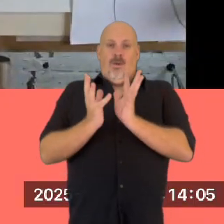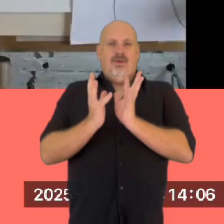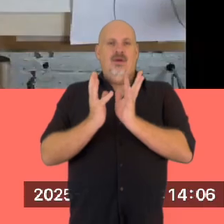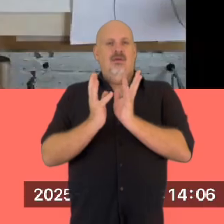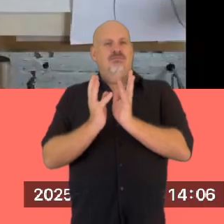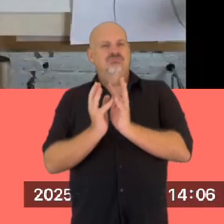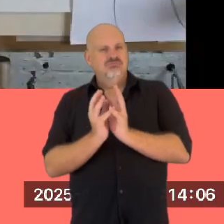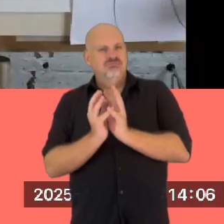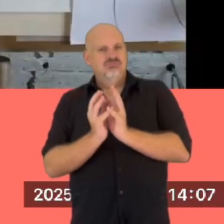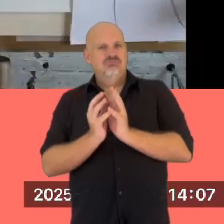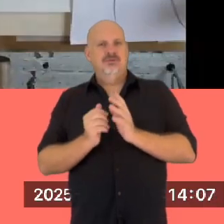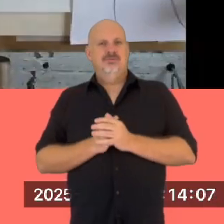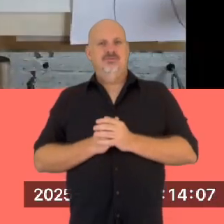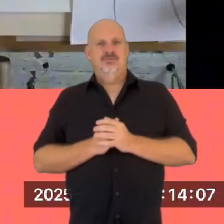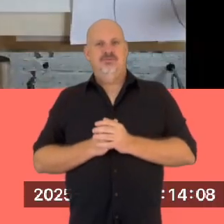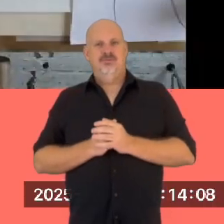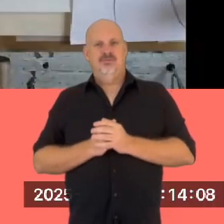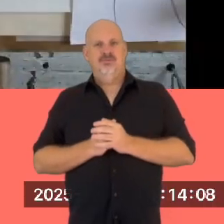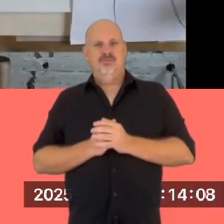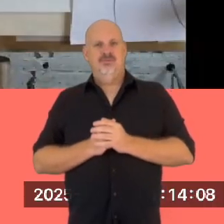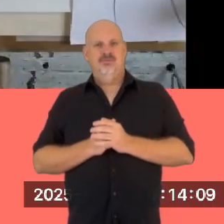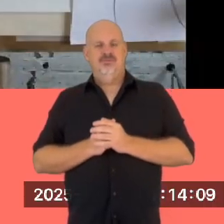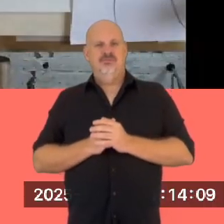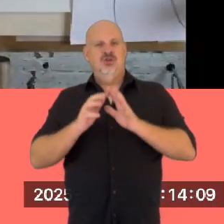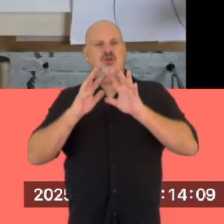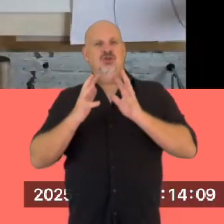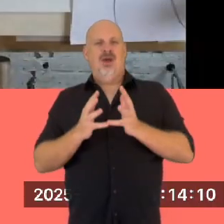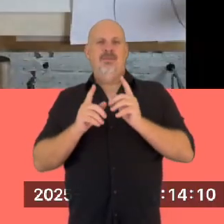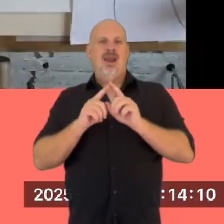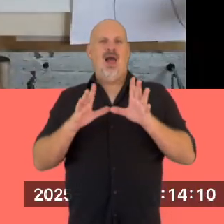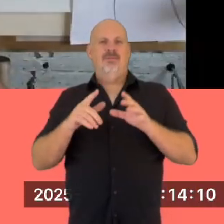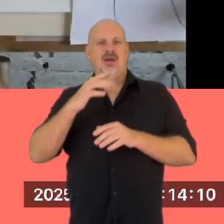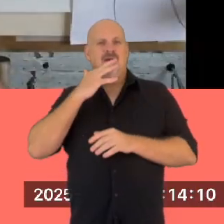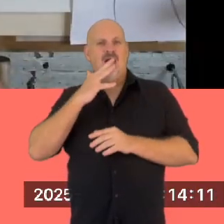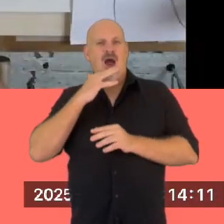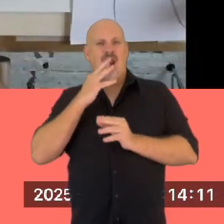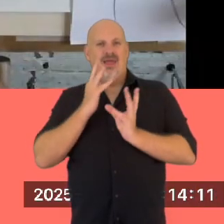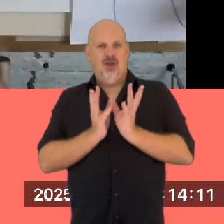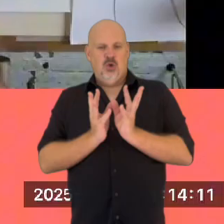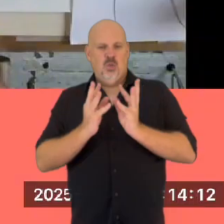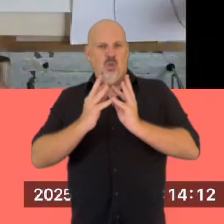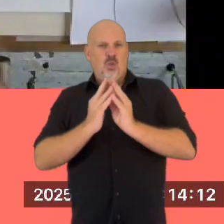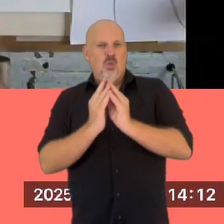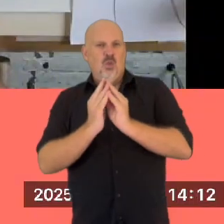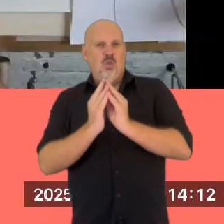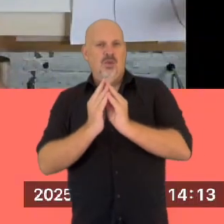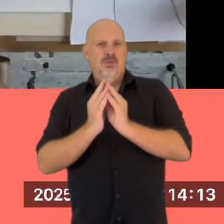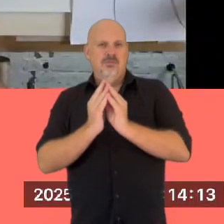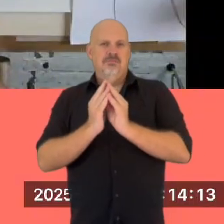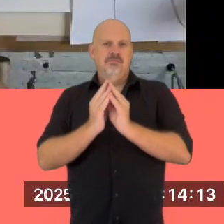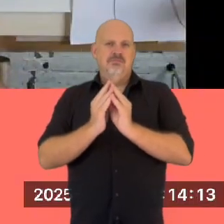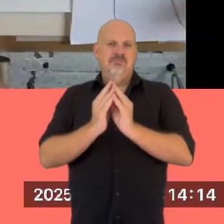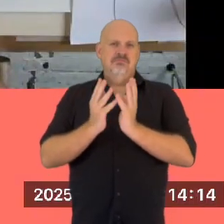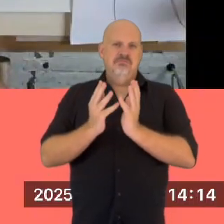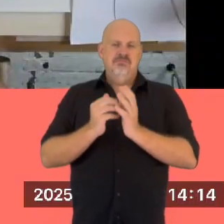to a not so open bloom, which would go to almost like a kind of shape of a sort of